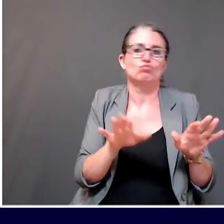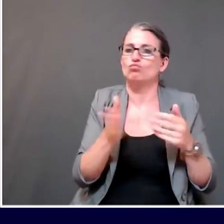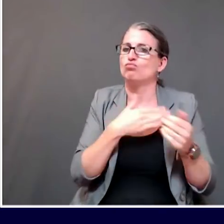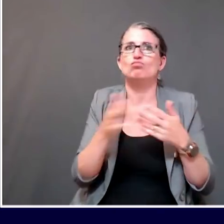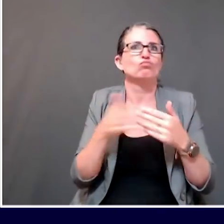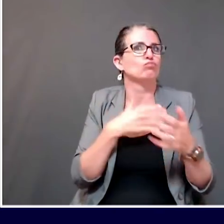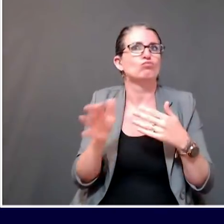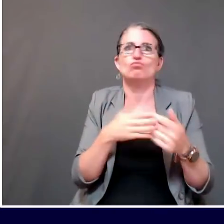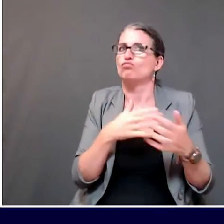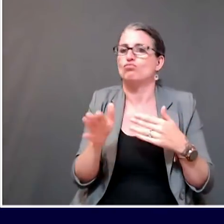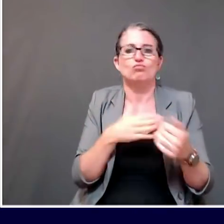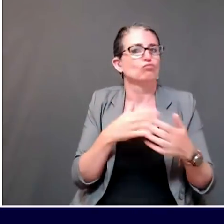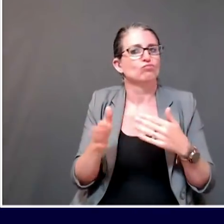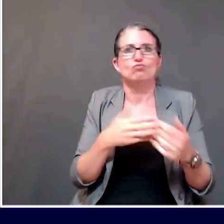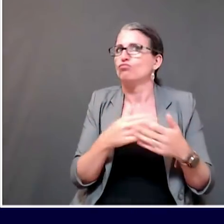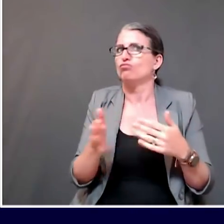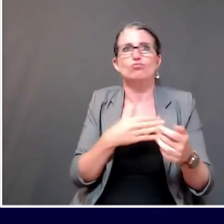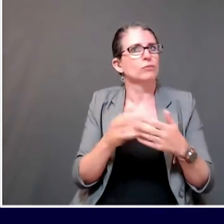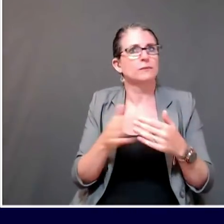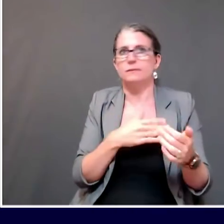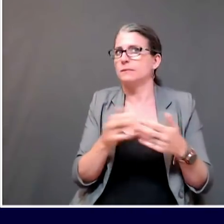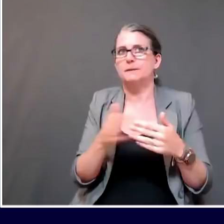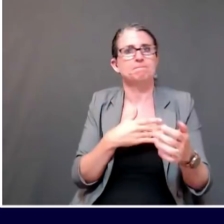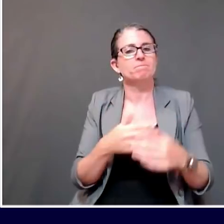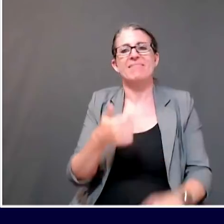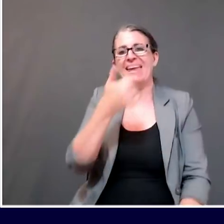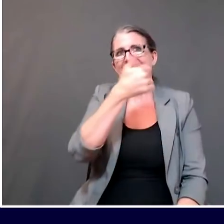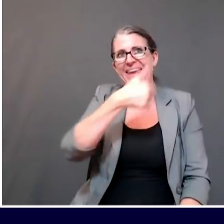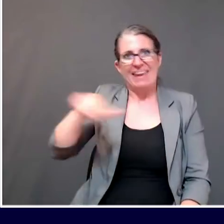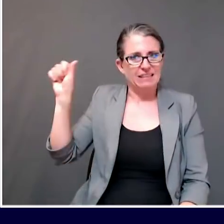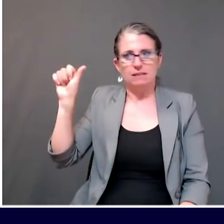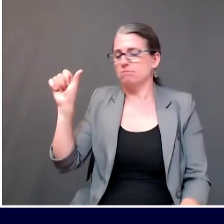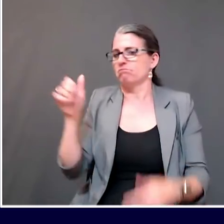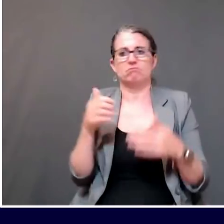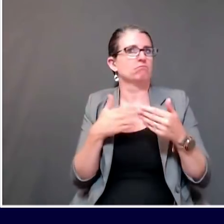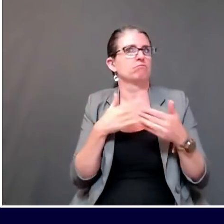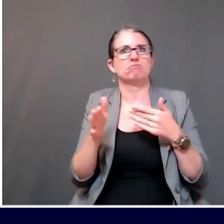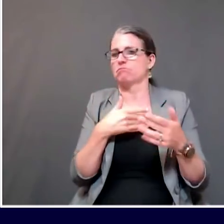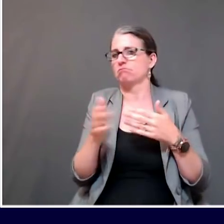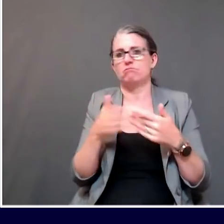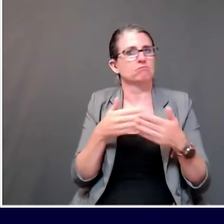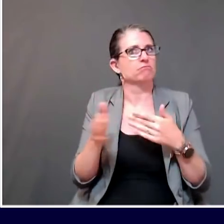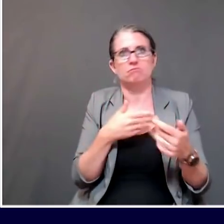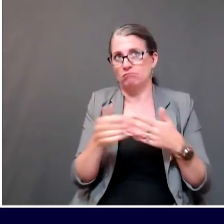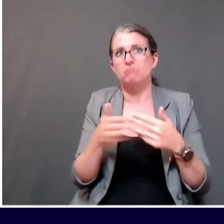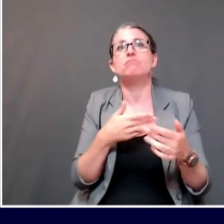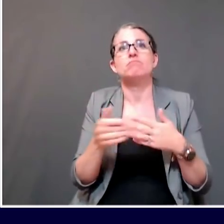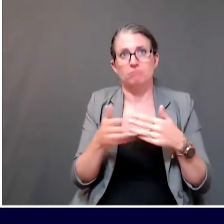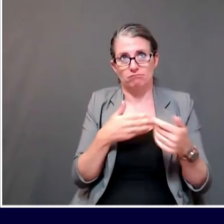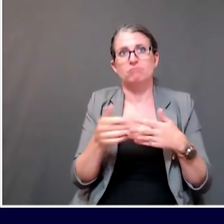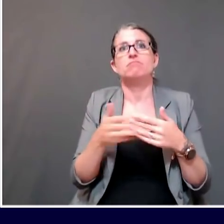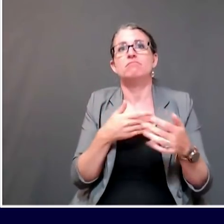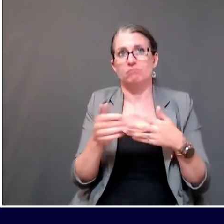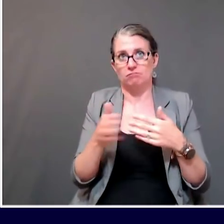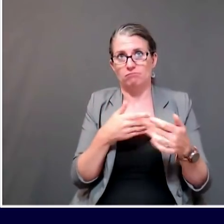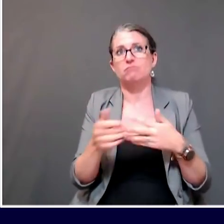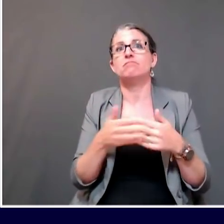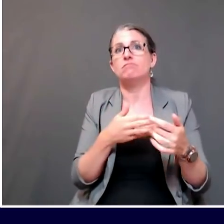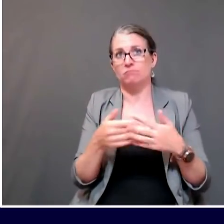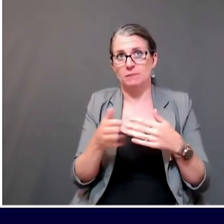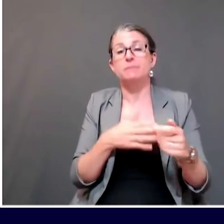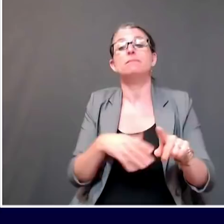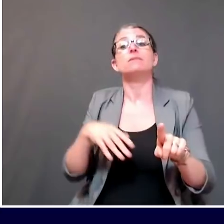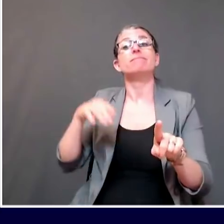for a quarantine period. That remains at 14 days. If someone, for example, is traveling here from another state, or